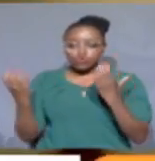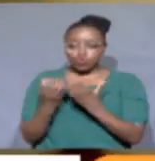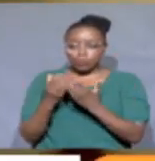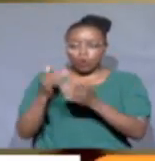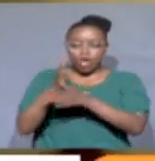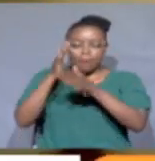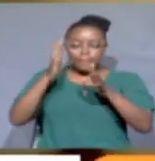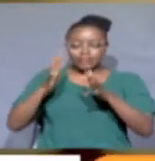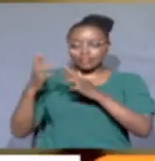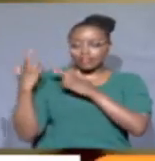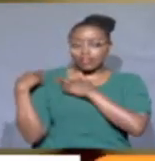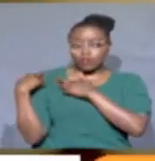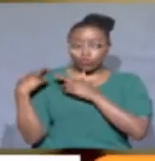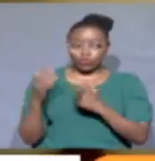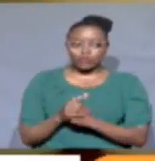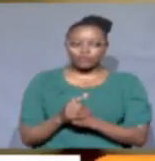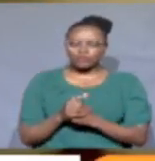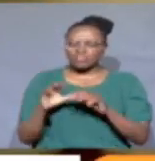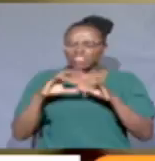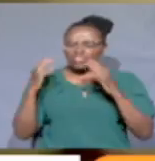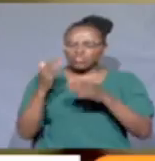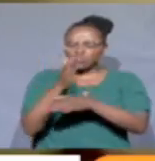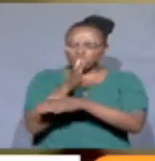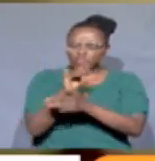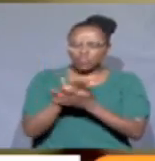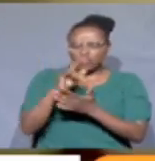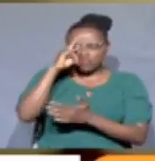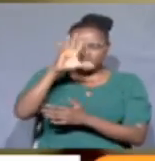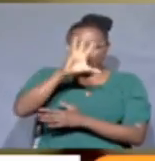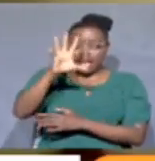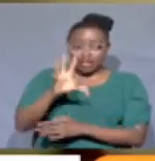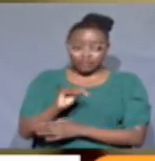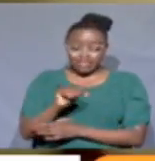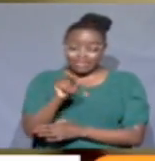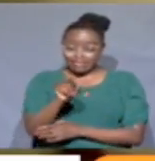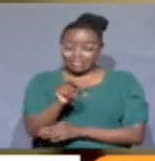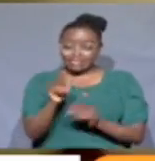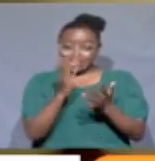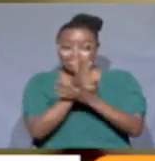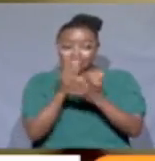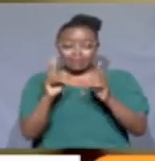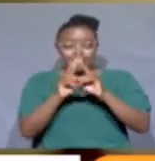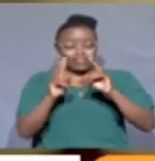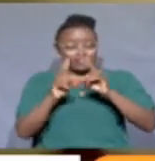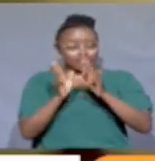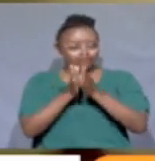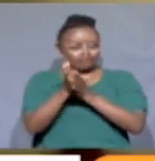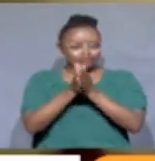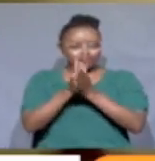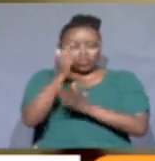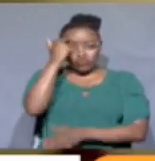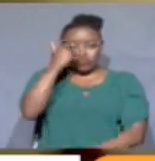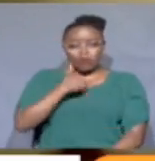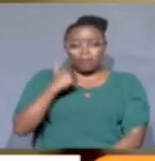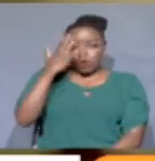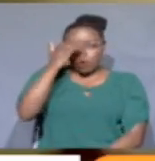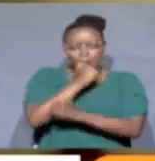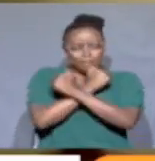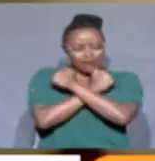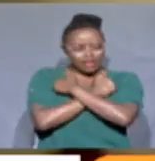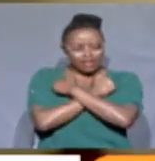role. Well, being the global ambassador for Read Across Africa is something that is so, so exciting to me because I